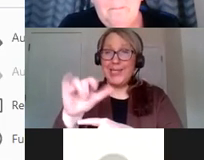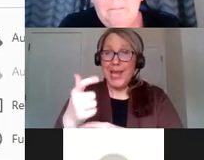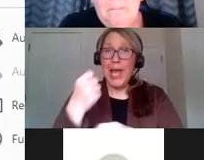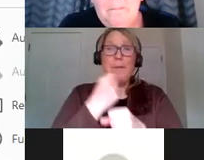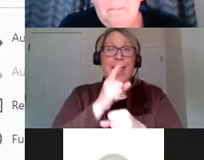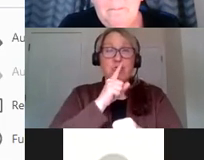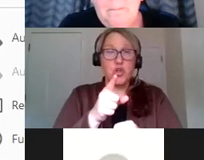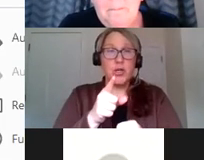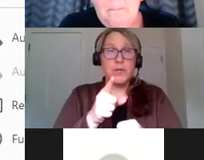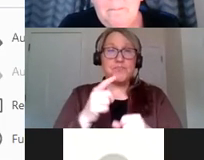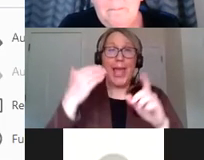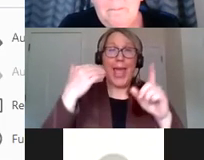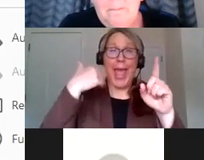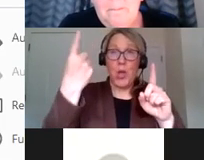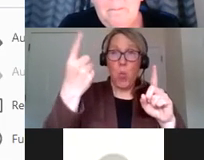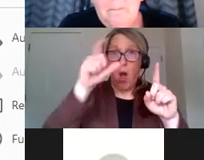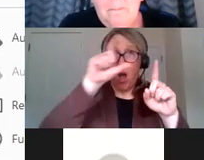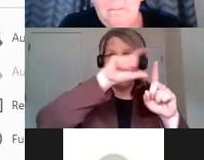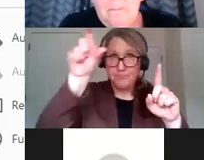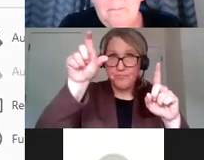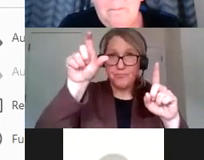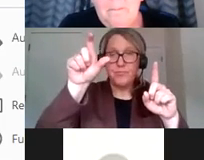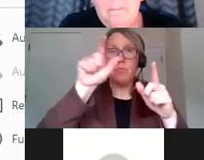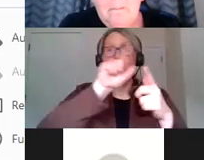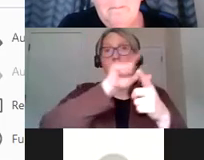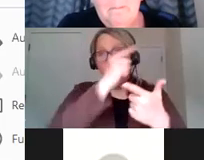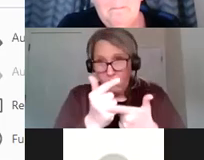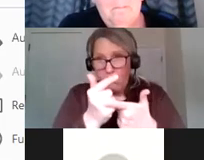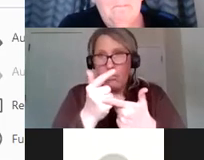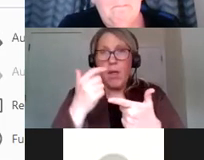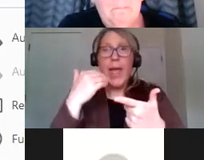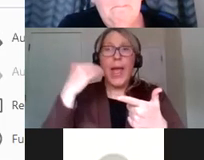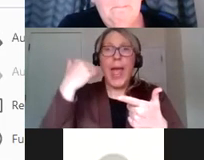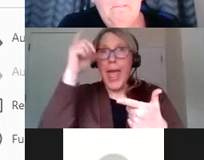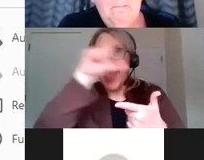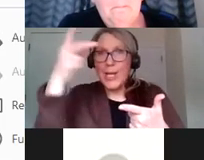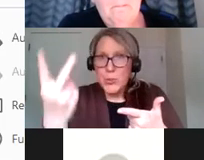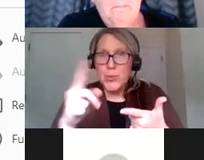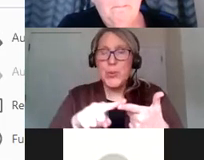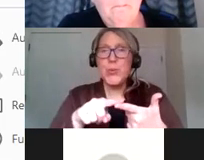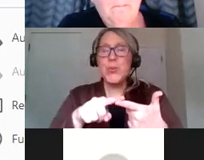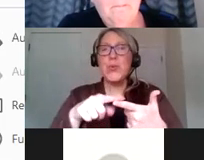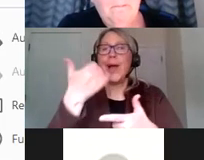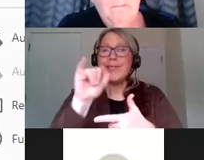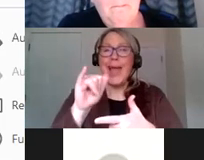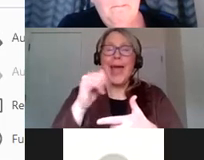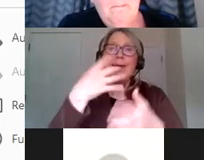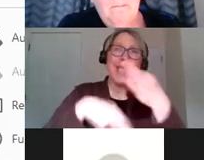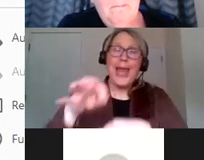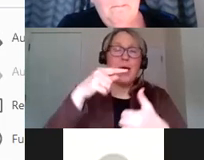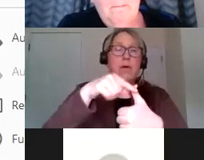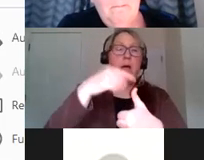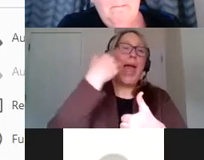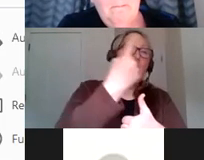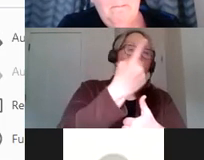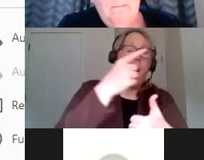from heading 1 to heading 2, right? And instead of going from heading 1 to heading